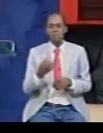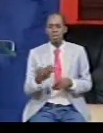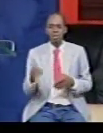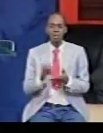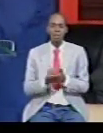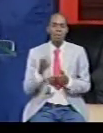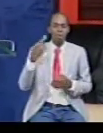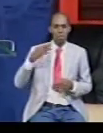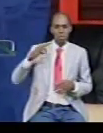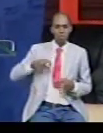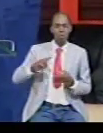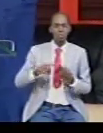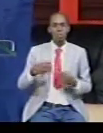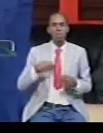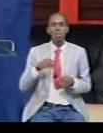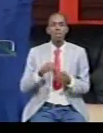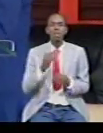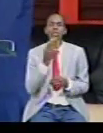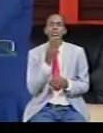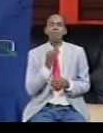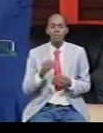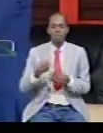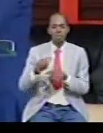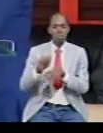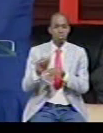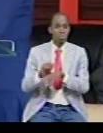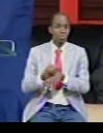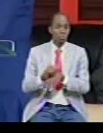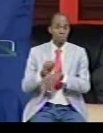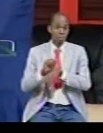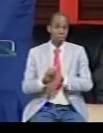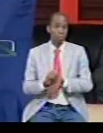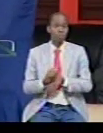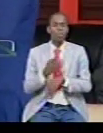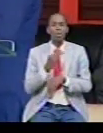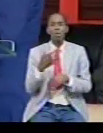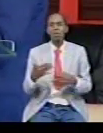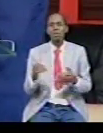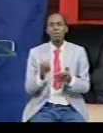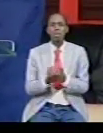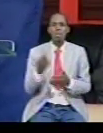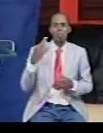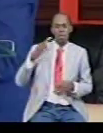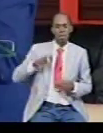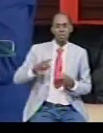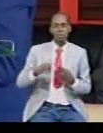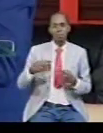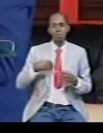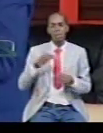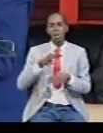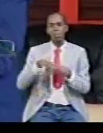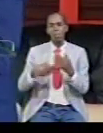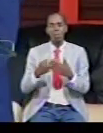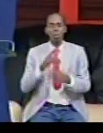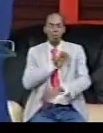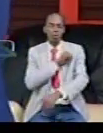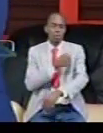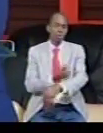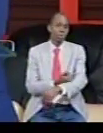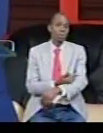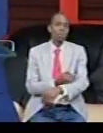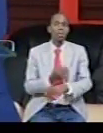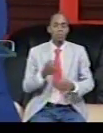Jewish tradition? What things were gained to me among the authorities of the Sanhedrin? Now I